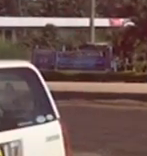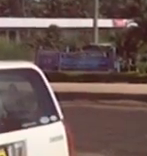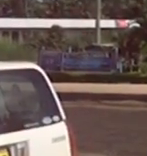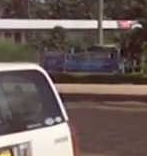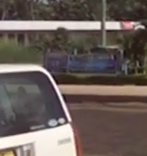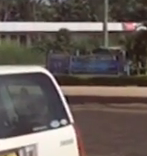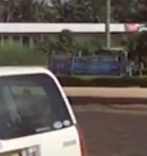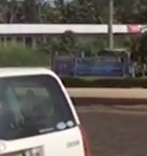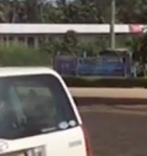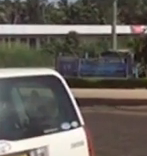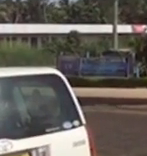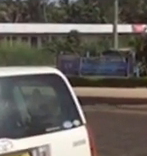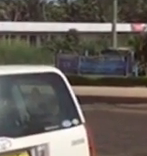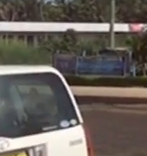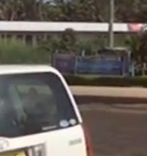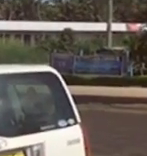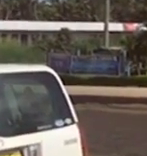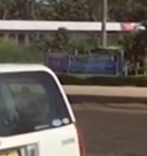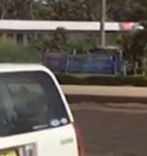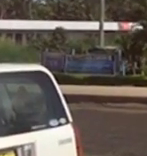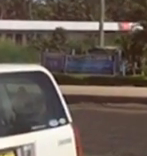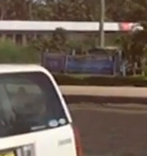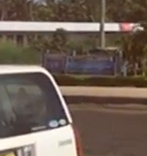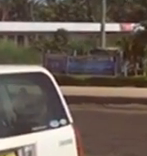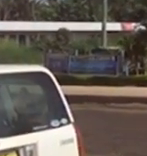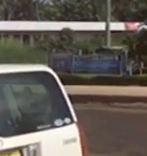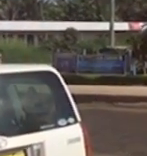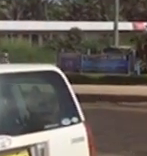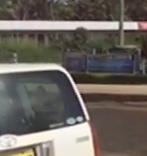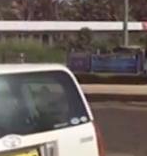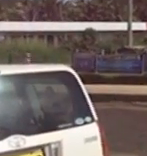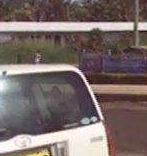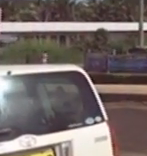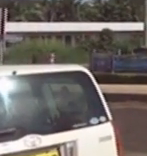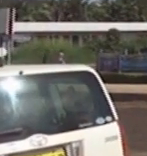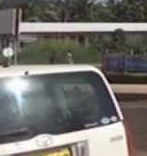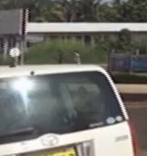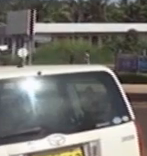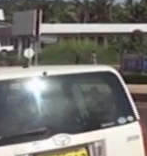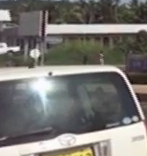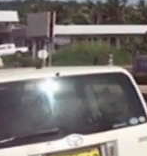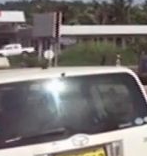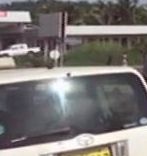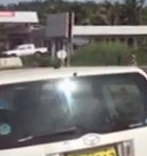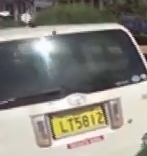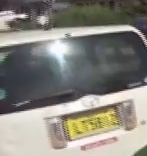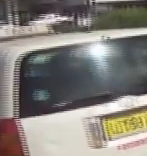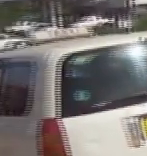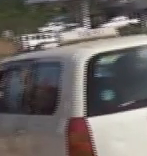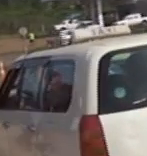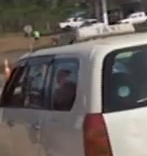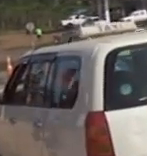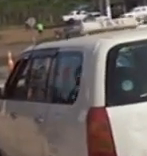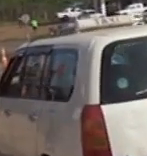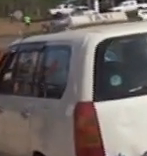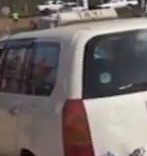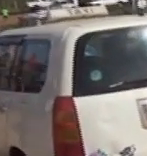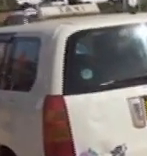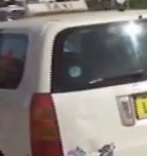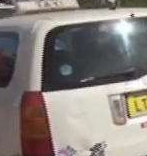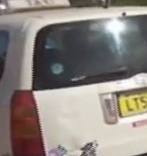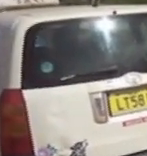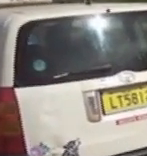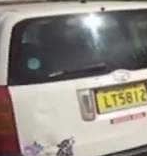from Nagaranga. I love the FM because of latest hit music and today FM rocks. My name is Sulwati. I'm